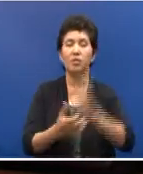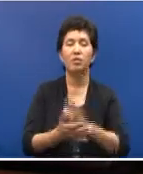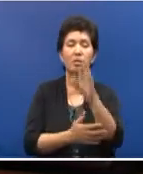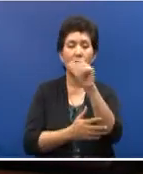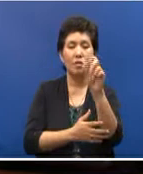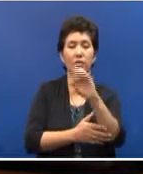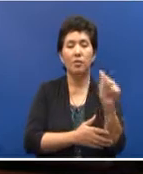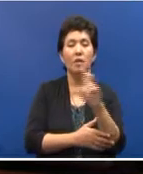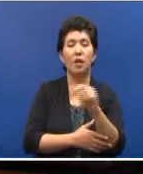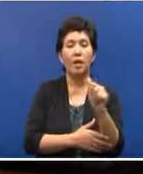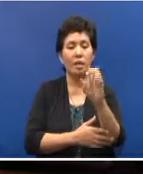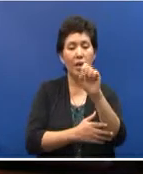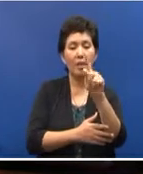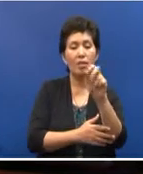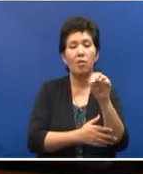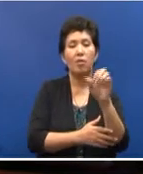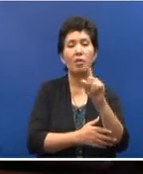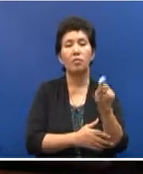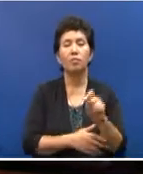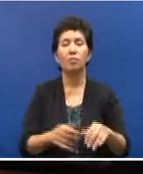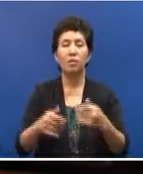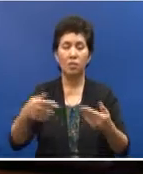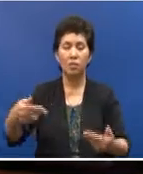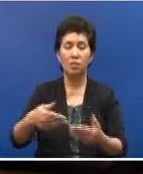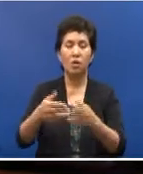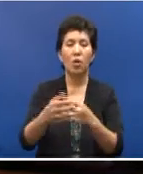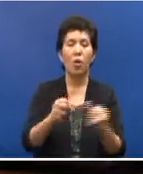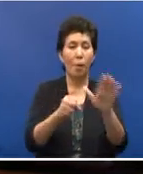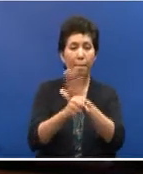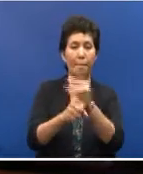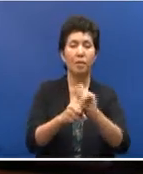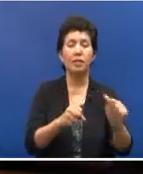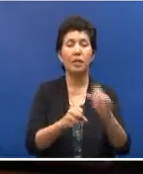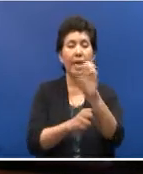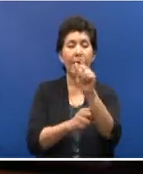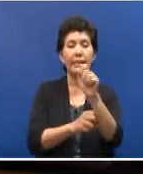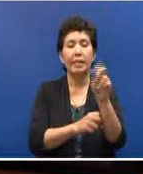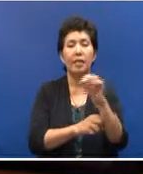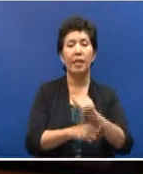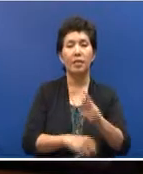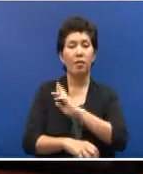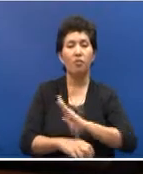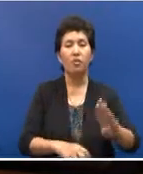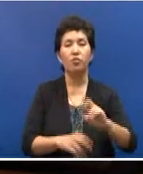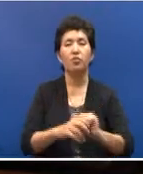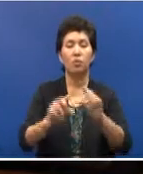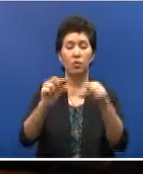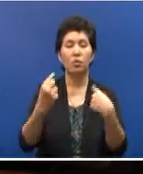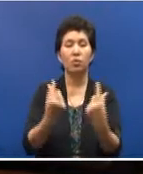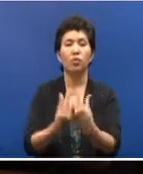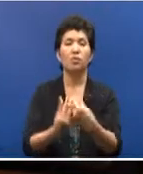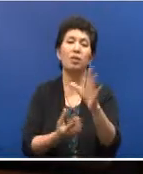and ethnocentrism exist due to competition between ethnic and also the racial groups,